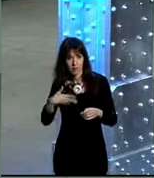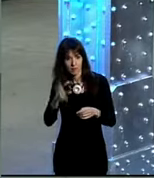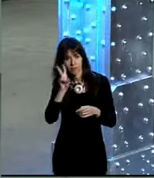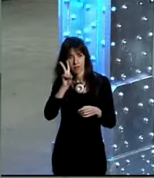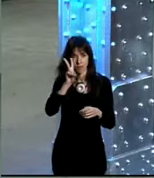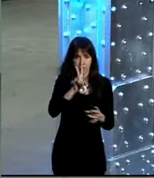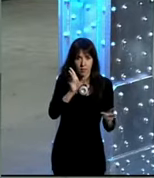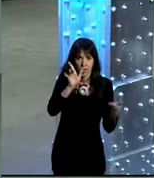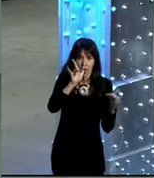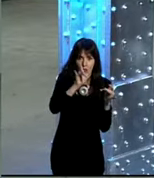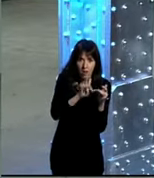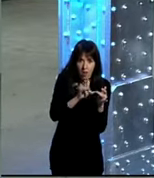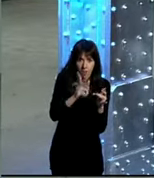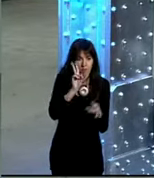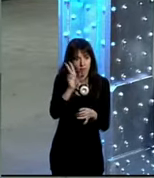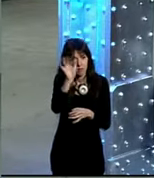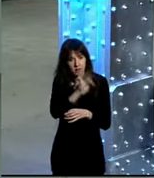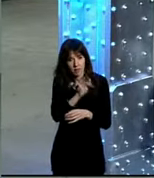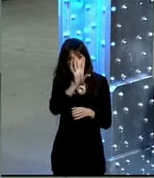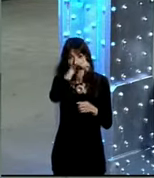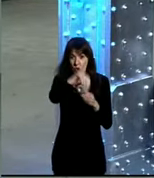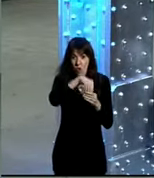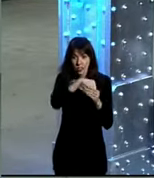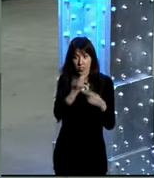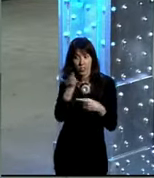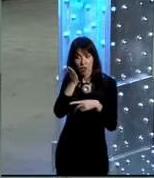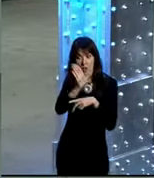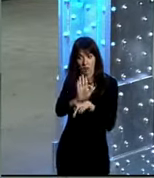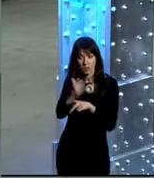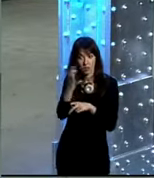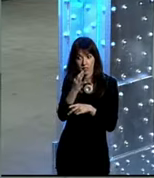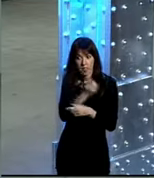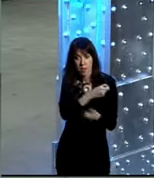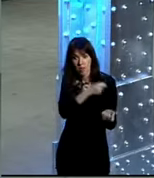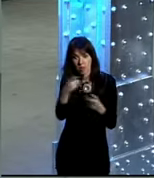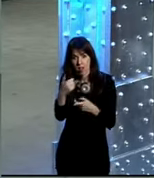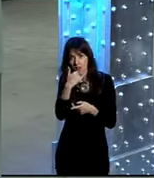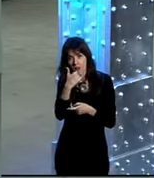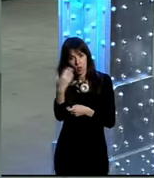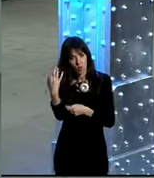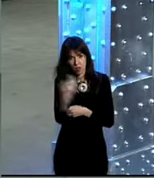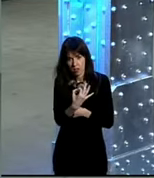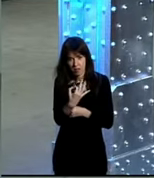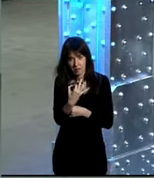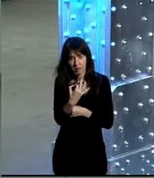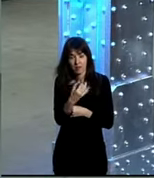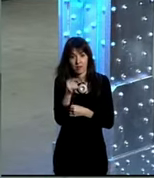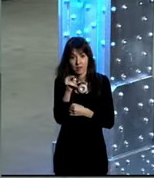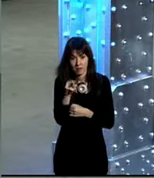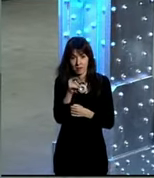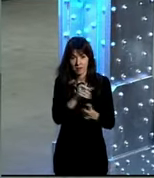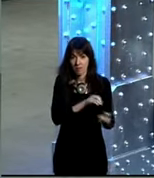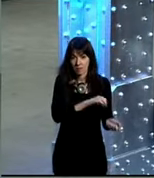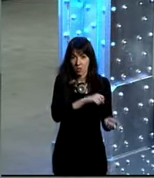gives them more value than what they would otherwise be doing, whether it's status value, it's monetary value, entertainment value, or something